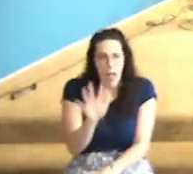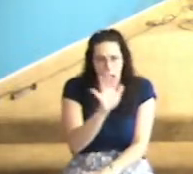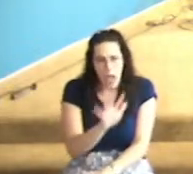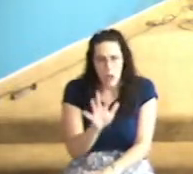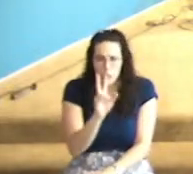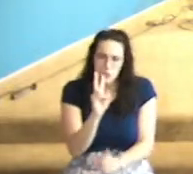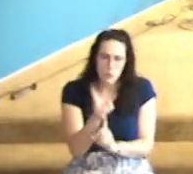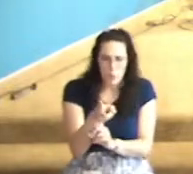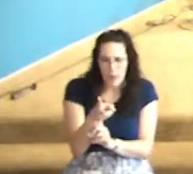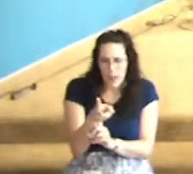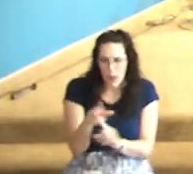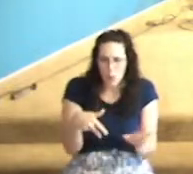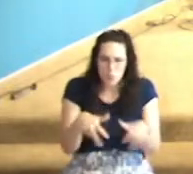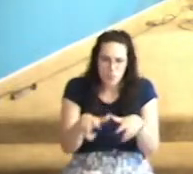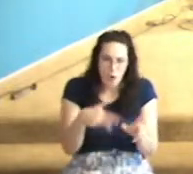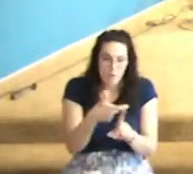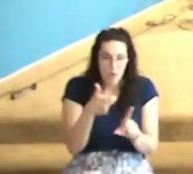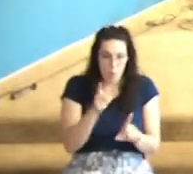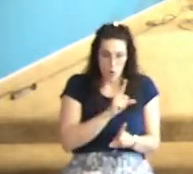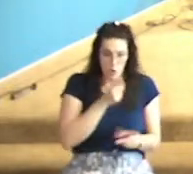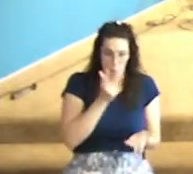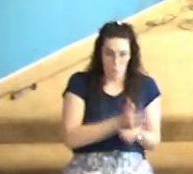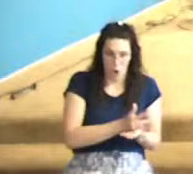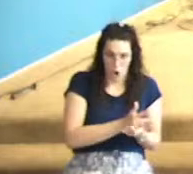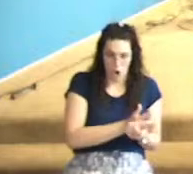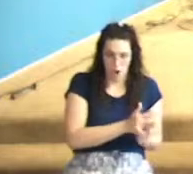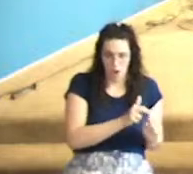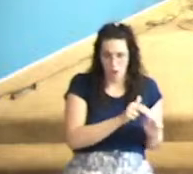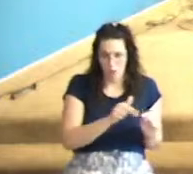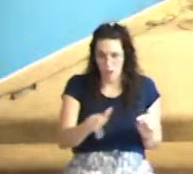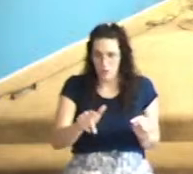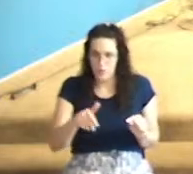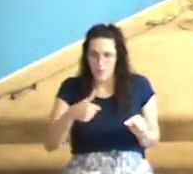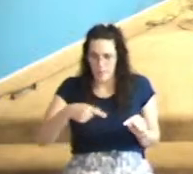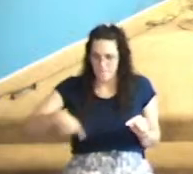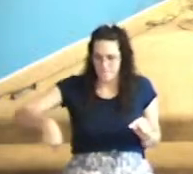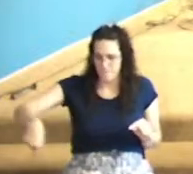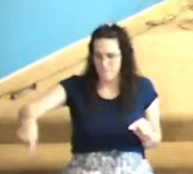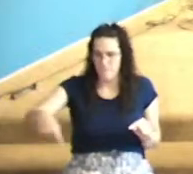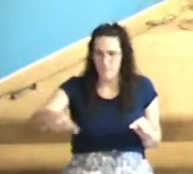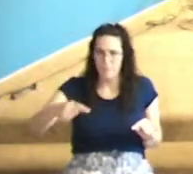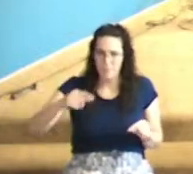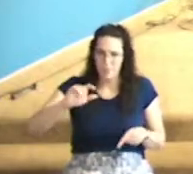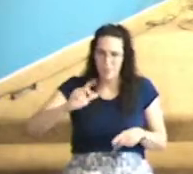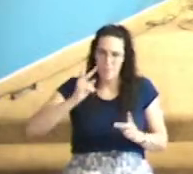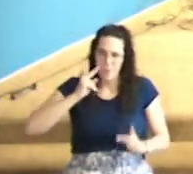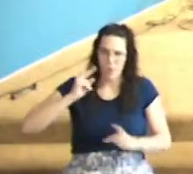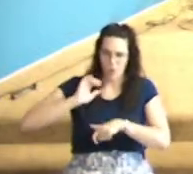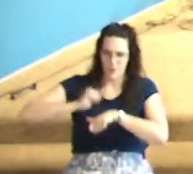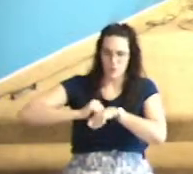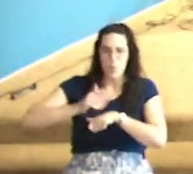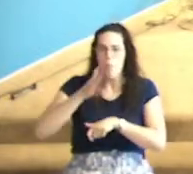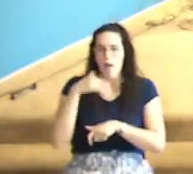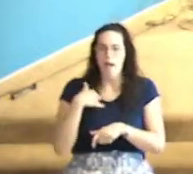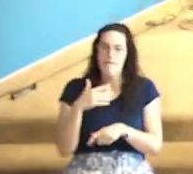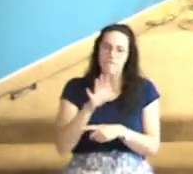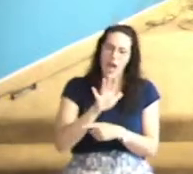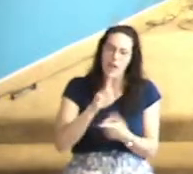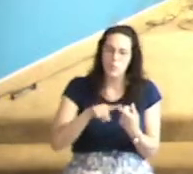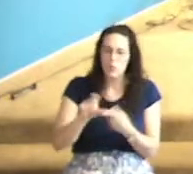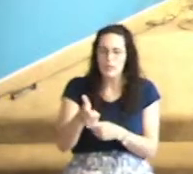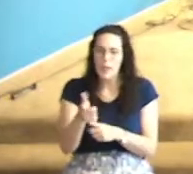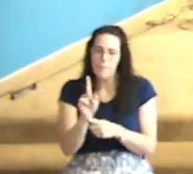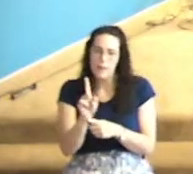a two-minute walk, probably from where you park your car to where that boundary, that memorial stone is. We'll have about a